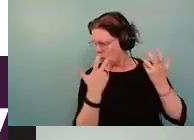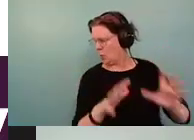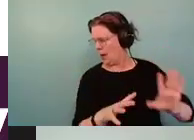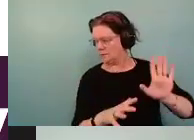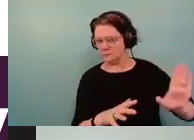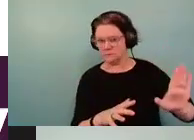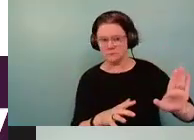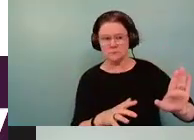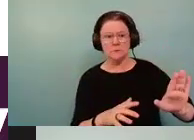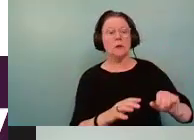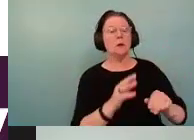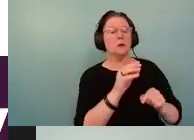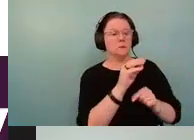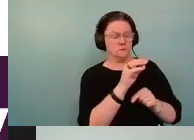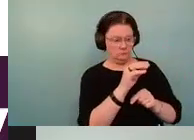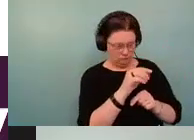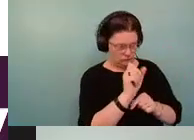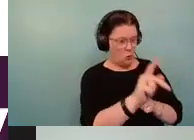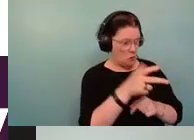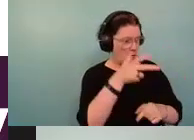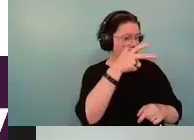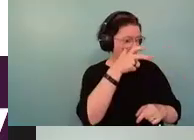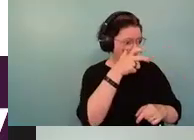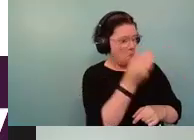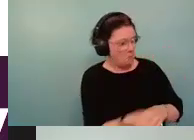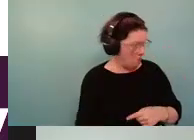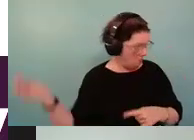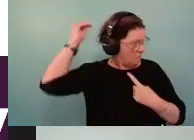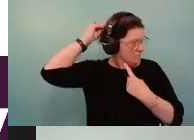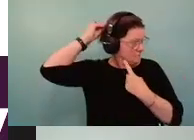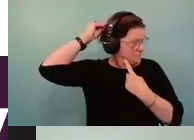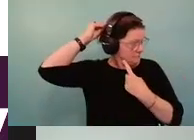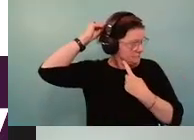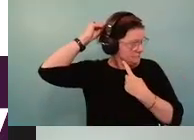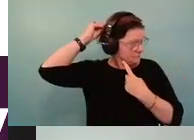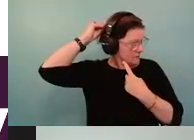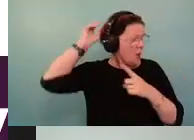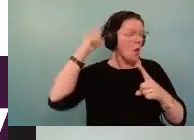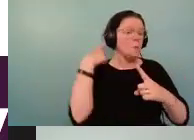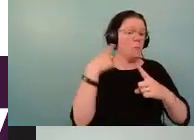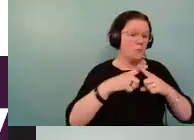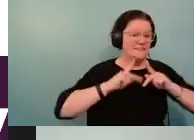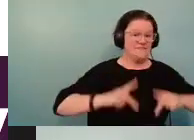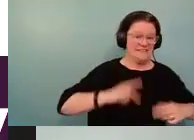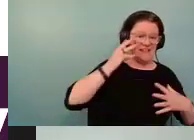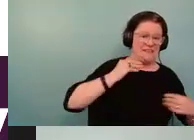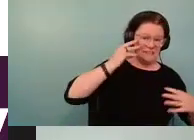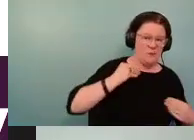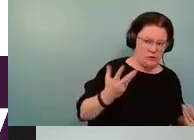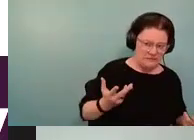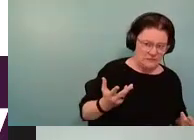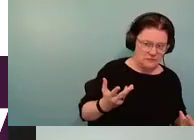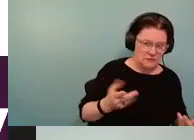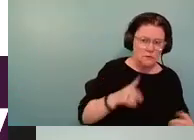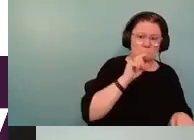by recording the event as information in the brain, but also as a physical experience in the body, hence triggers